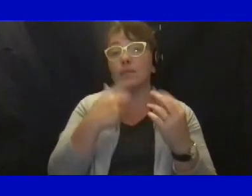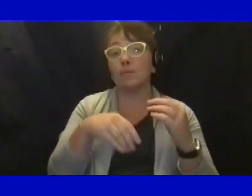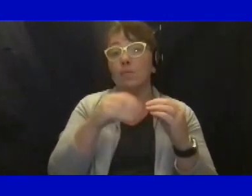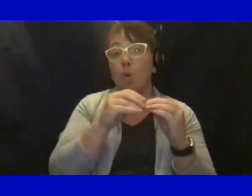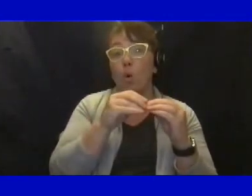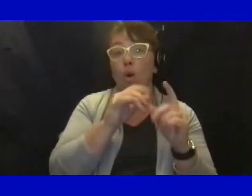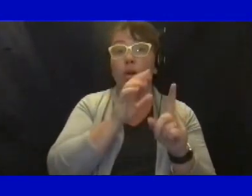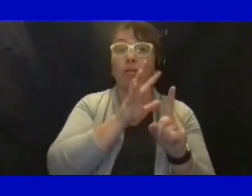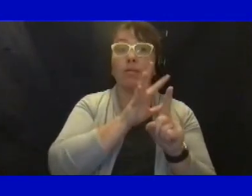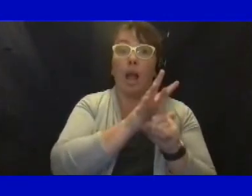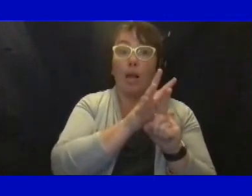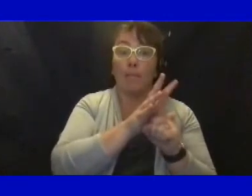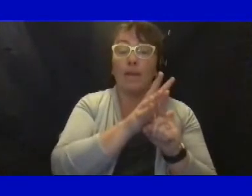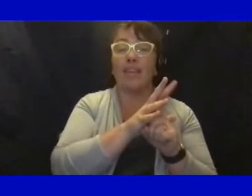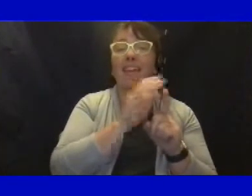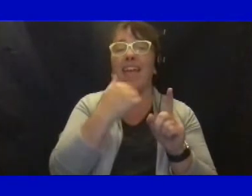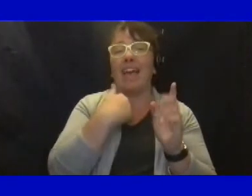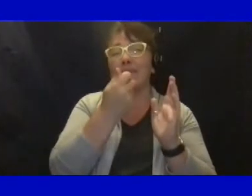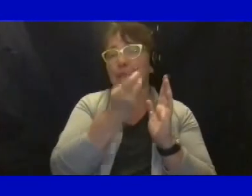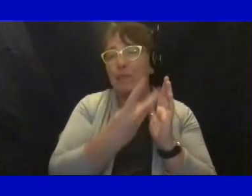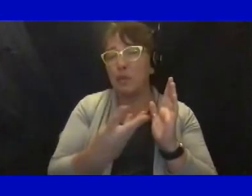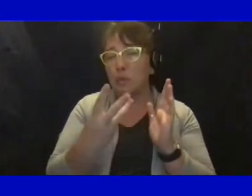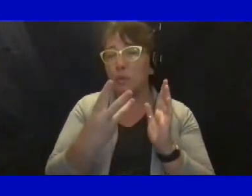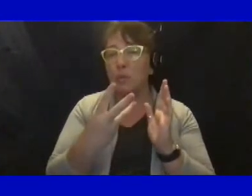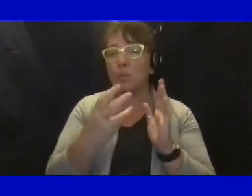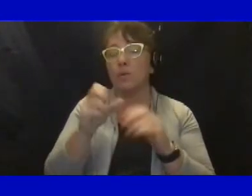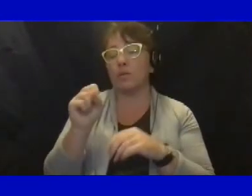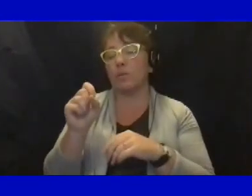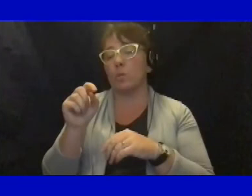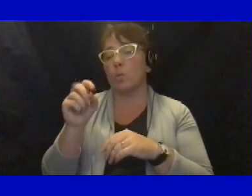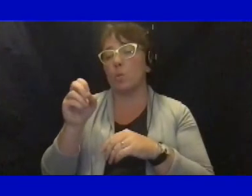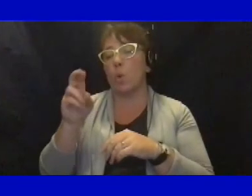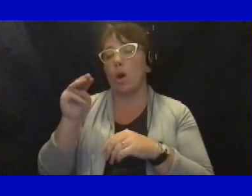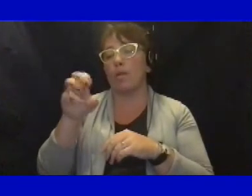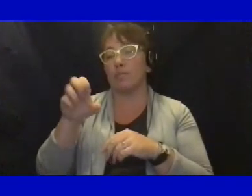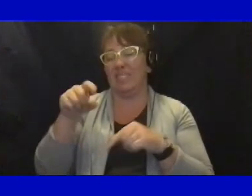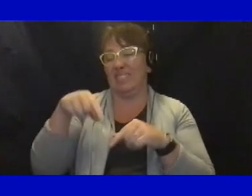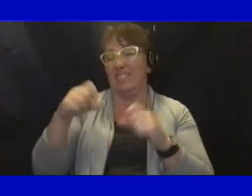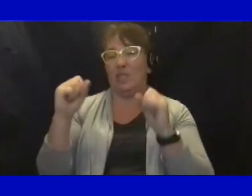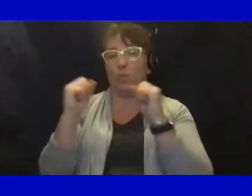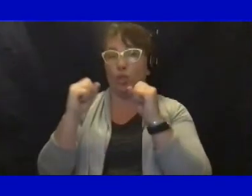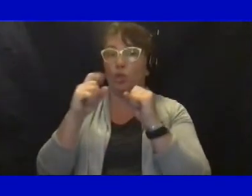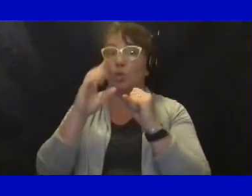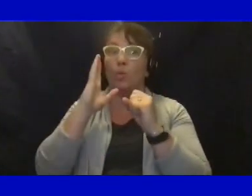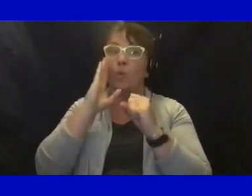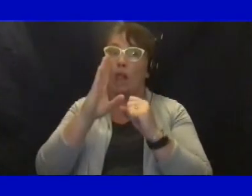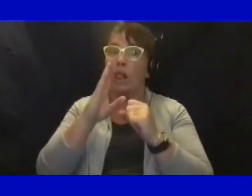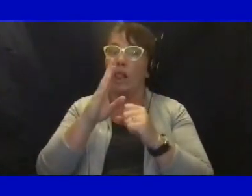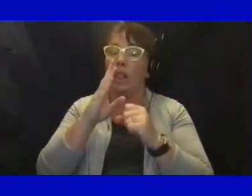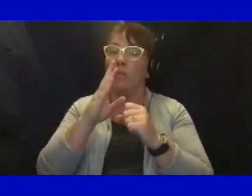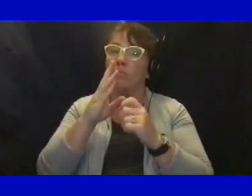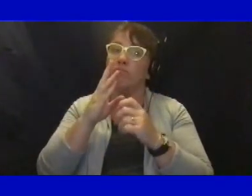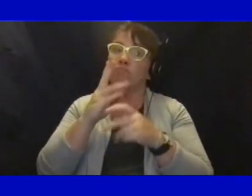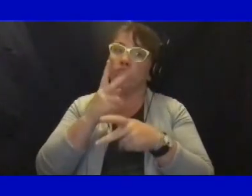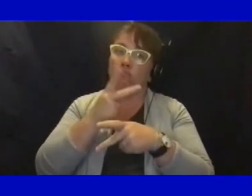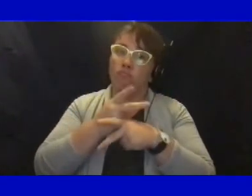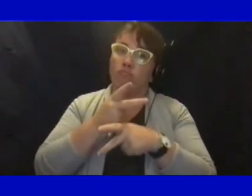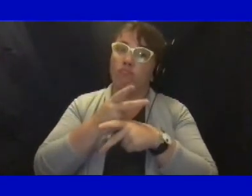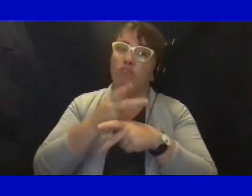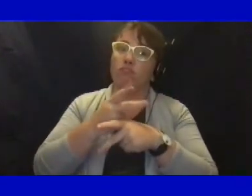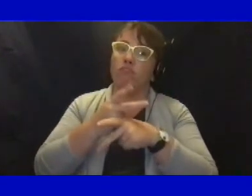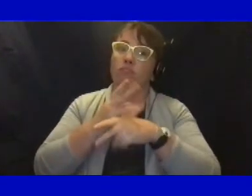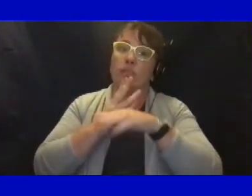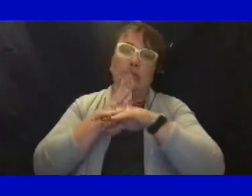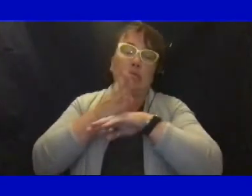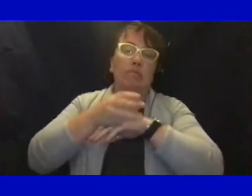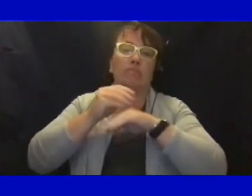at least a couple storms this winter that'll really test us or exceed limits and cause mudslides and debris